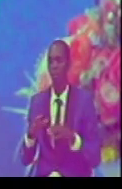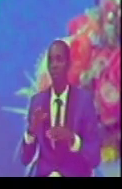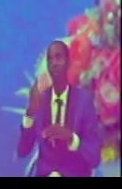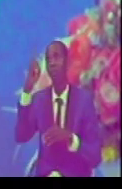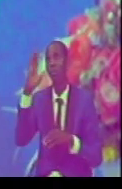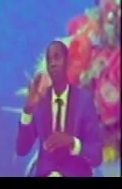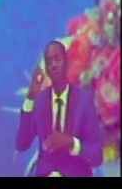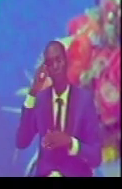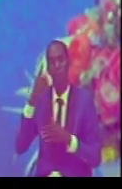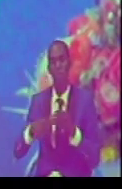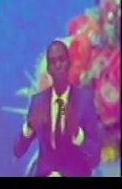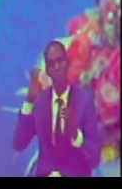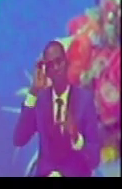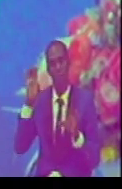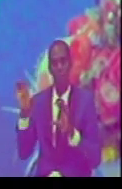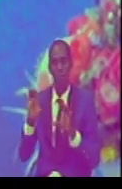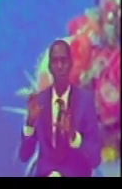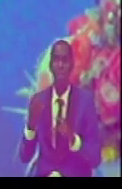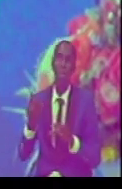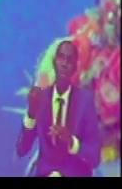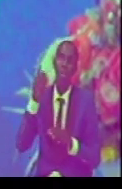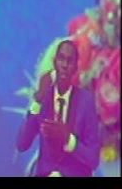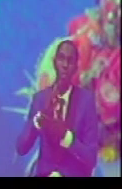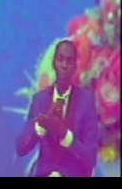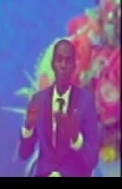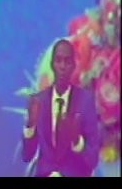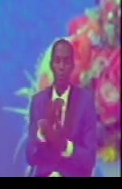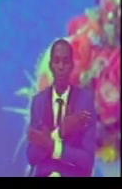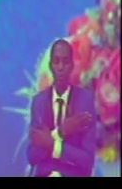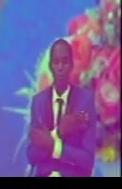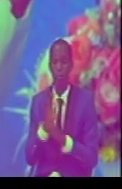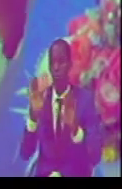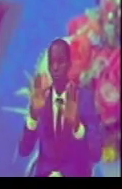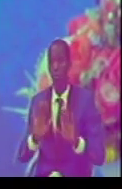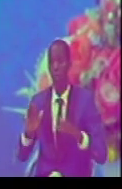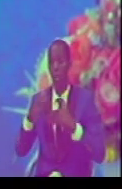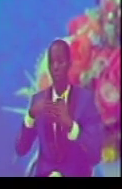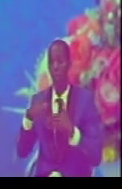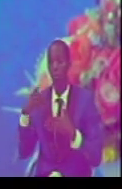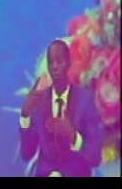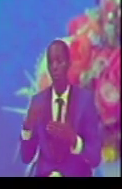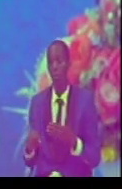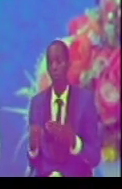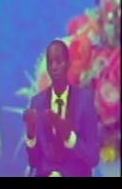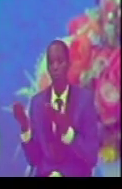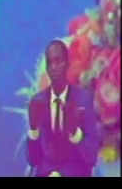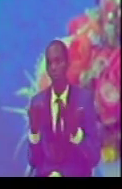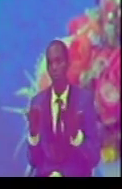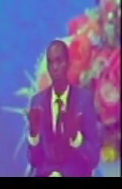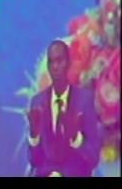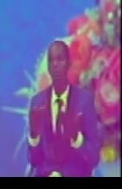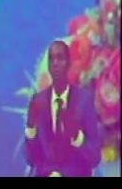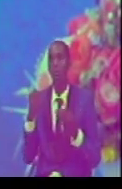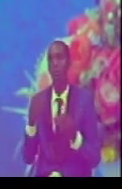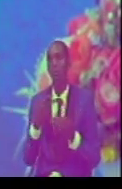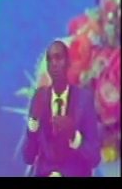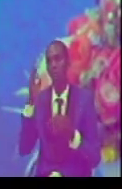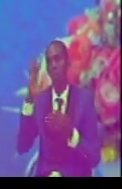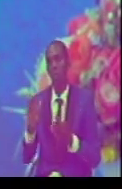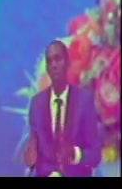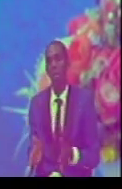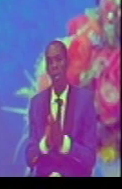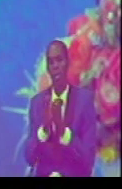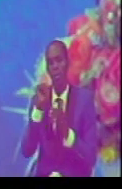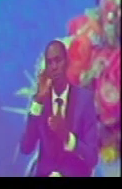Districts. I want to bless God for what did for me. It was last week Sunday, that's upper week. After the service, my pastor asked the women